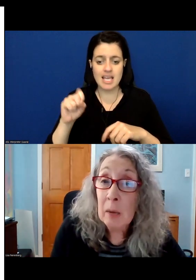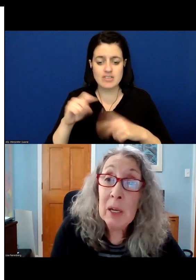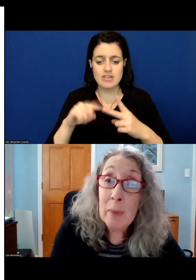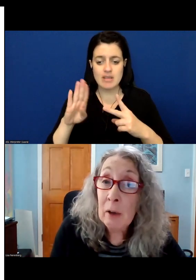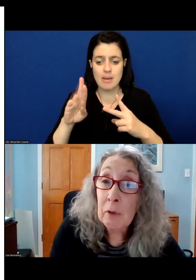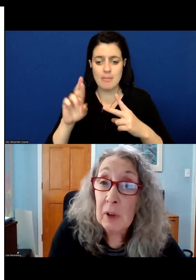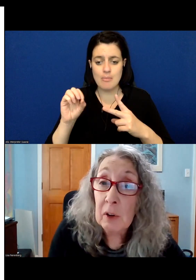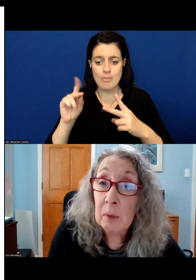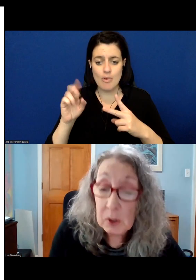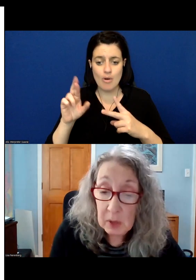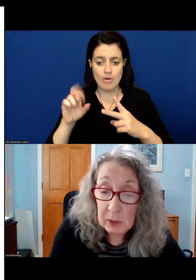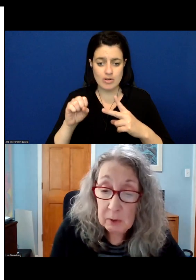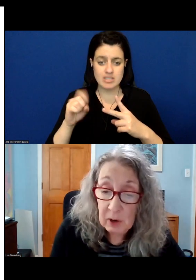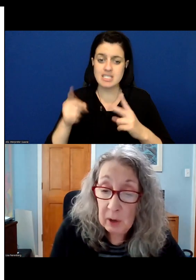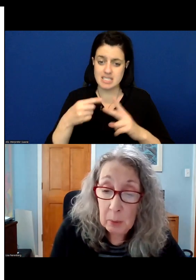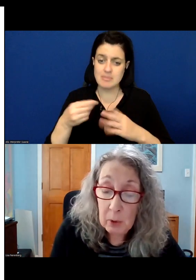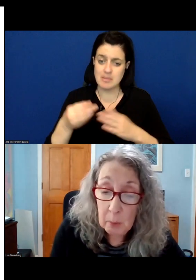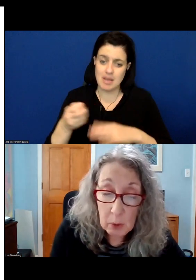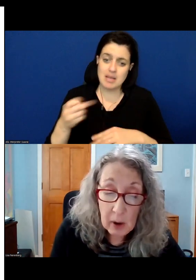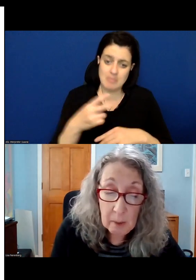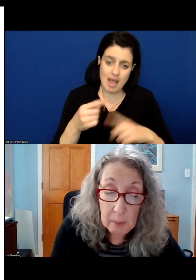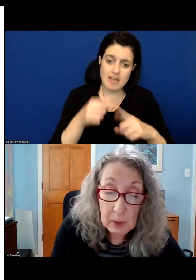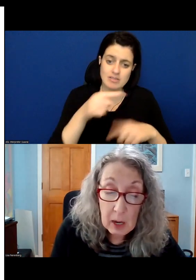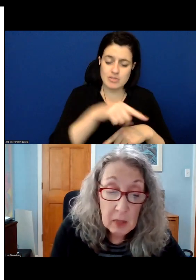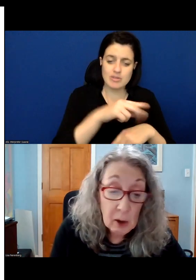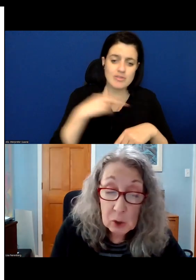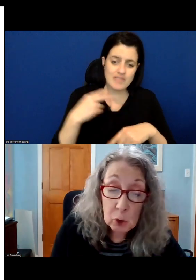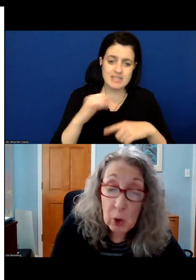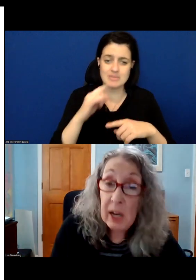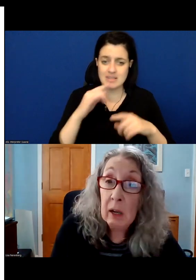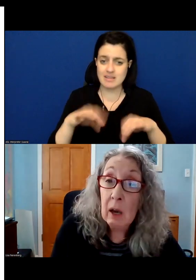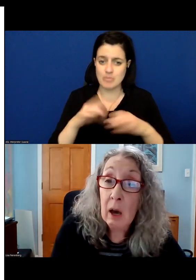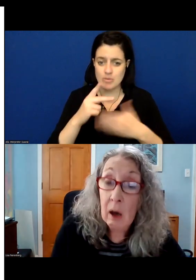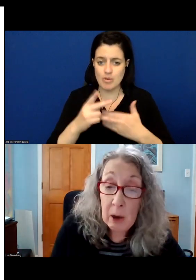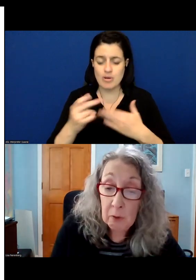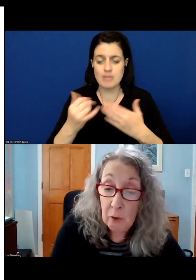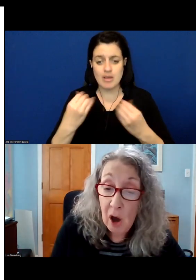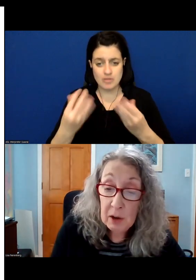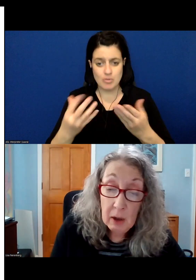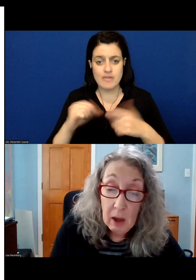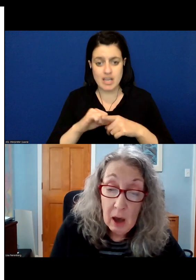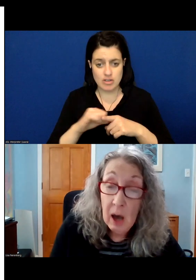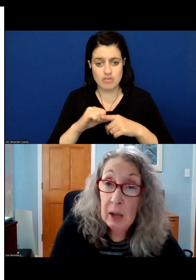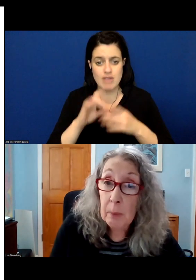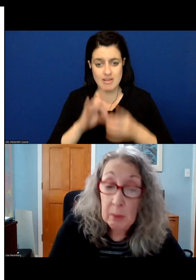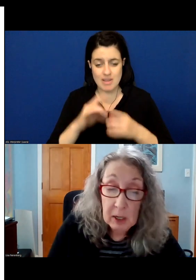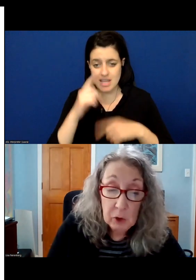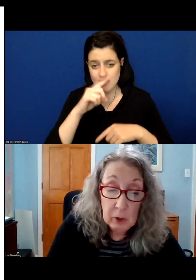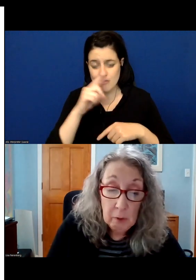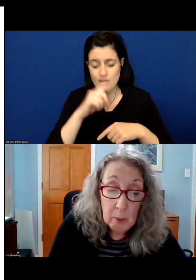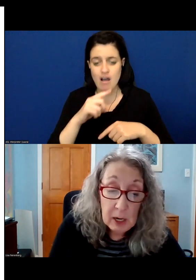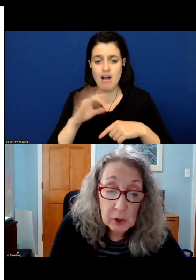they can get money back for victims. So that's a very important program. They also do training about fraud and